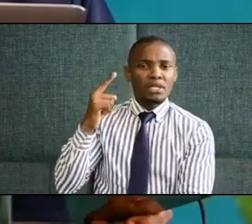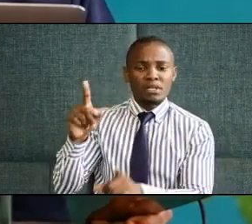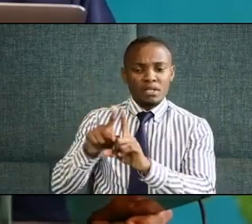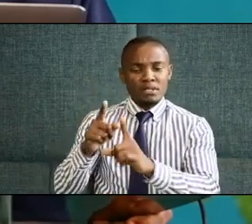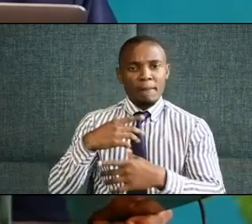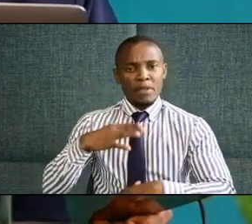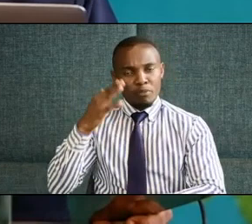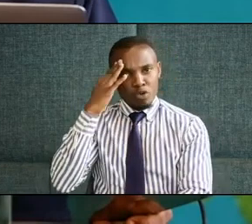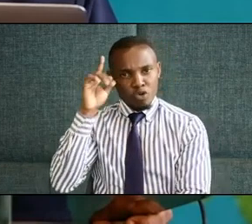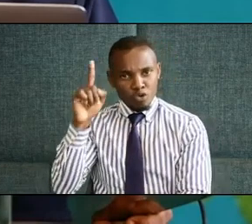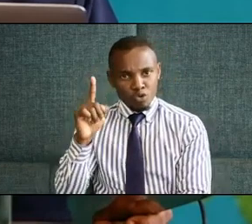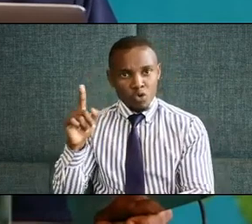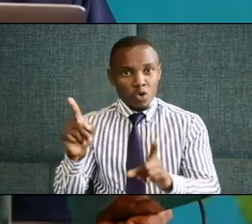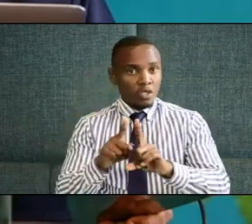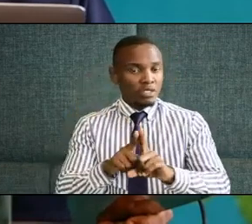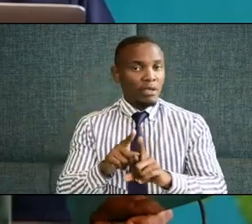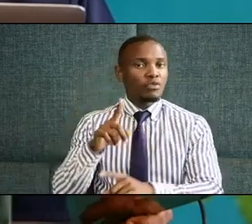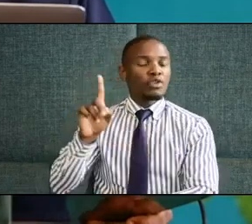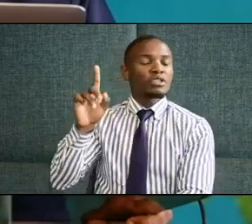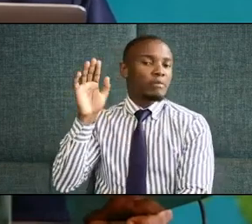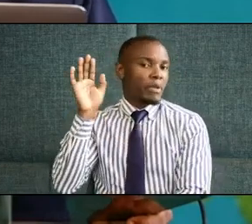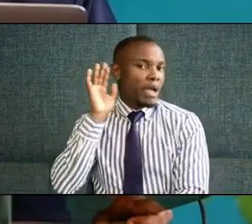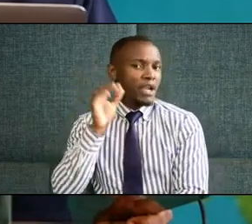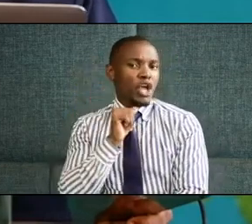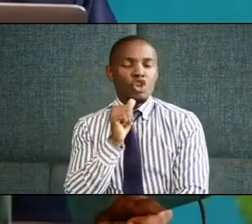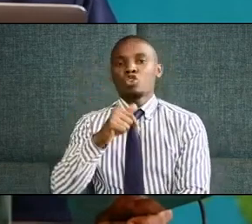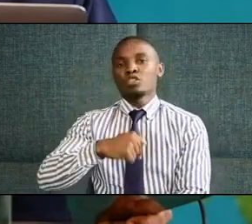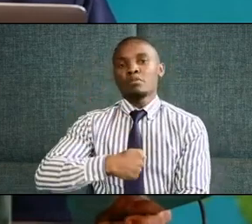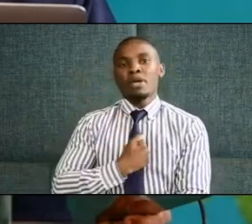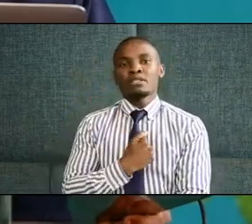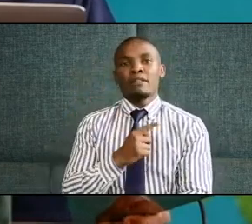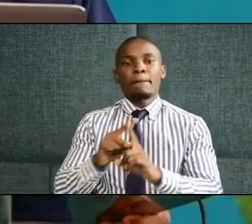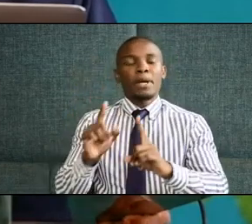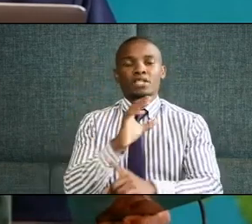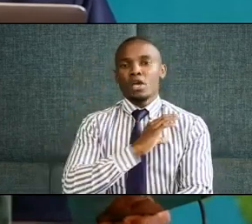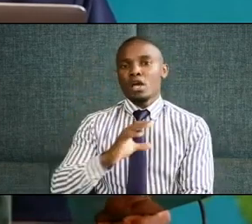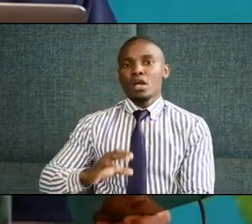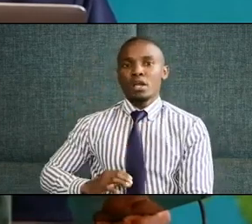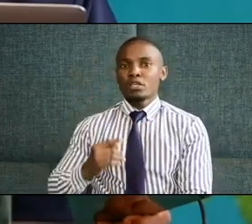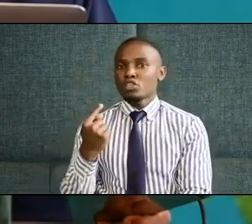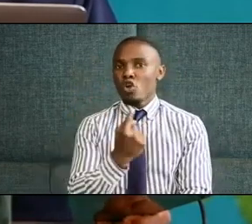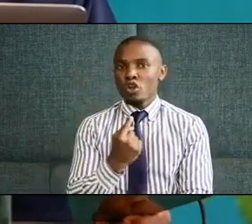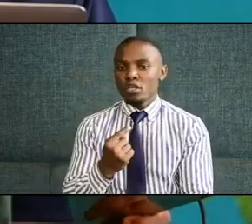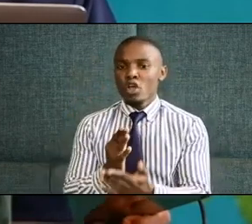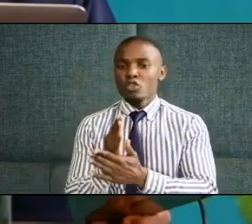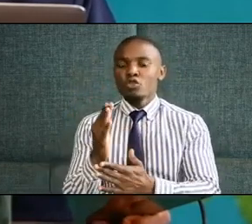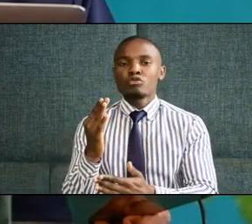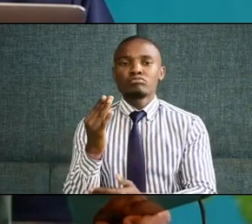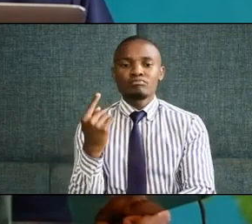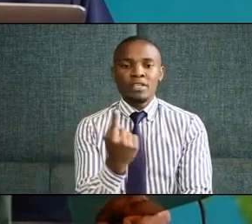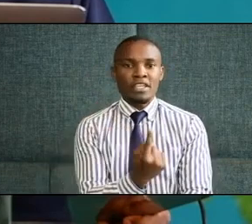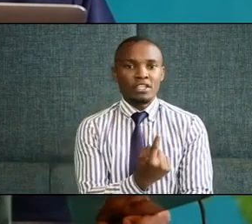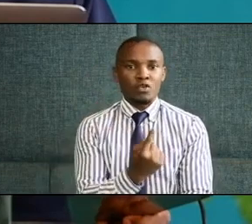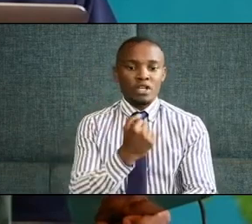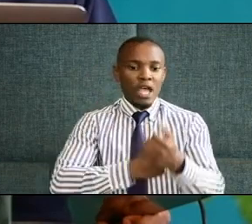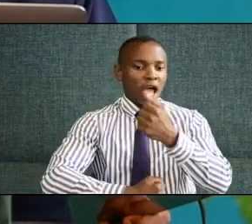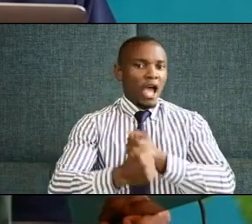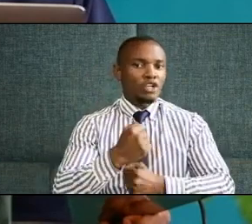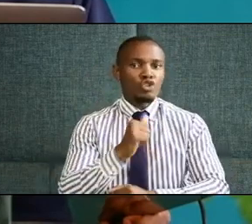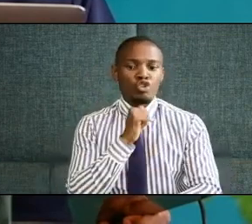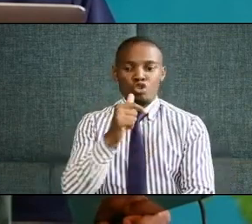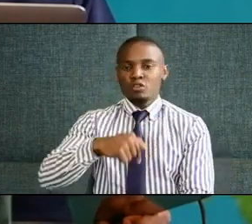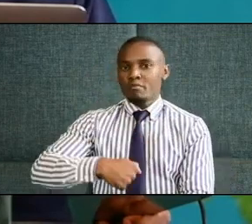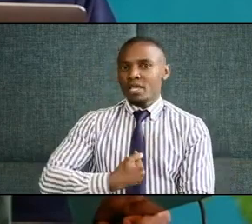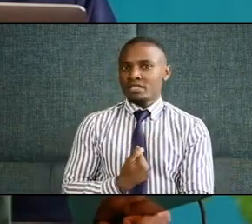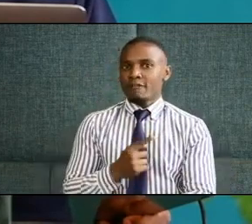known, and be heard. Not I, but Christ. In every look and action, not